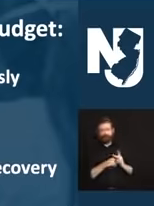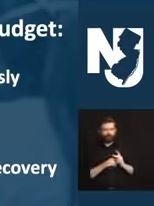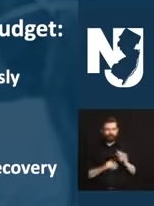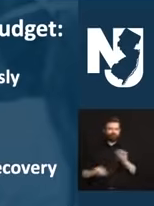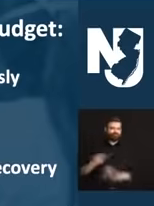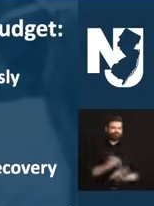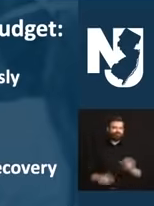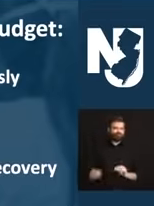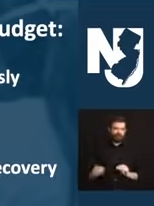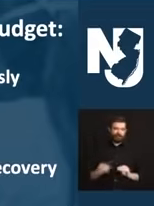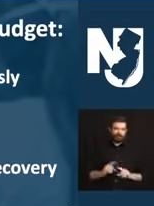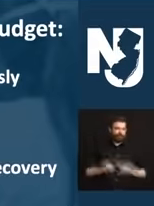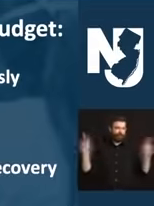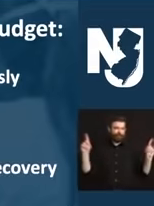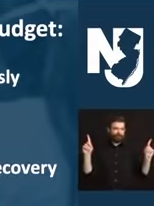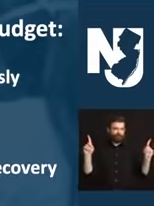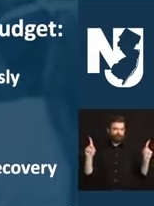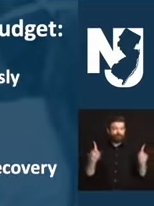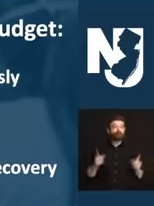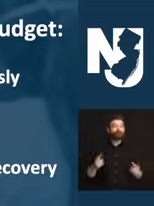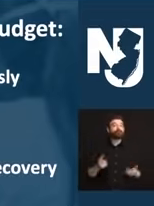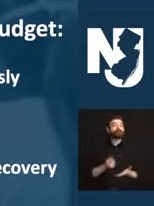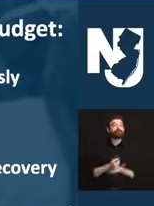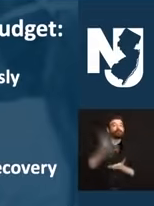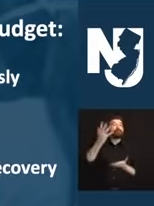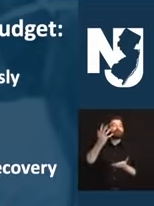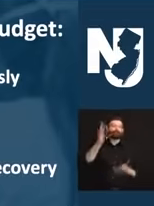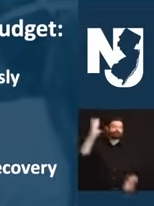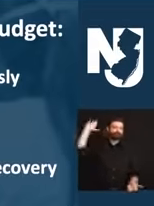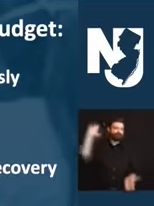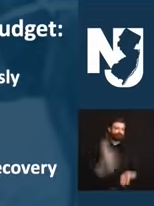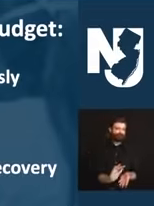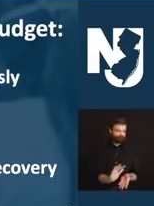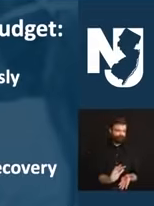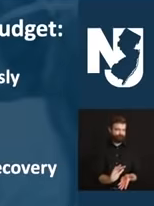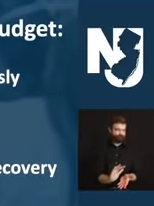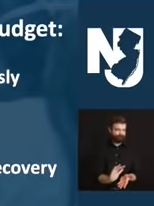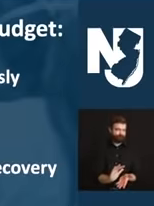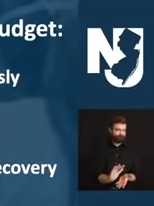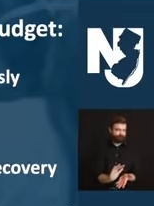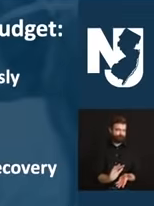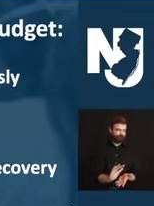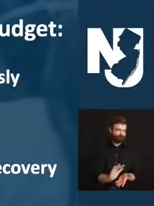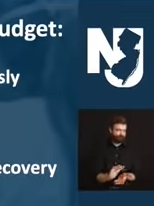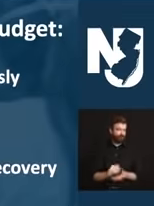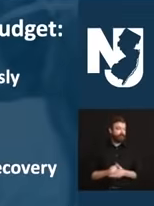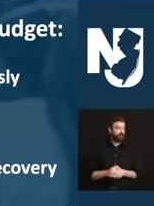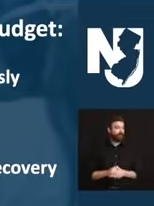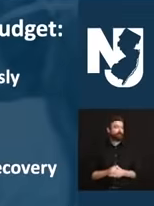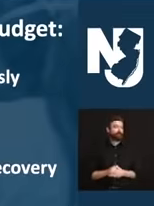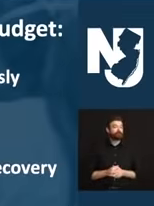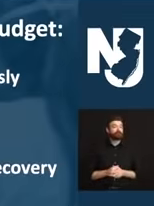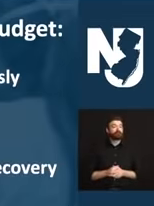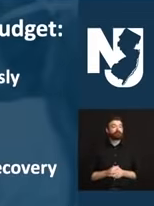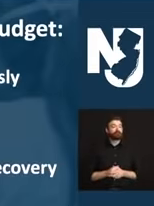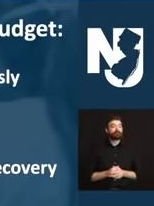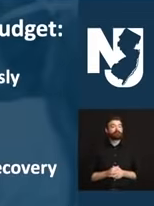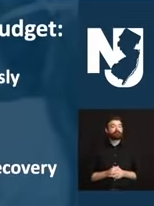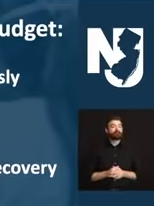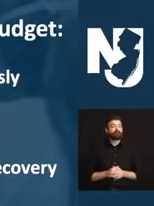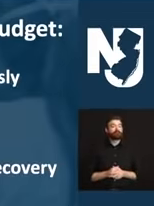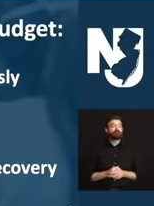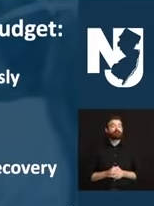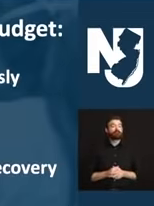other critical payments are maintained, vital social programs that are helping residents through this pandemic